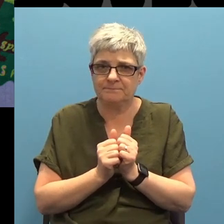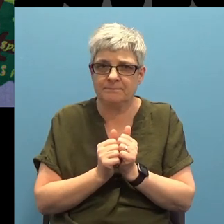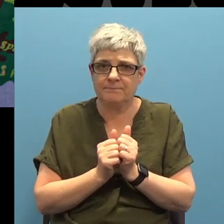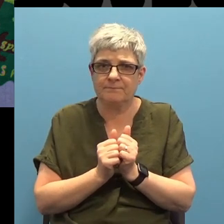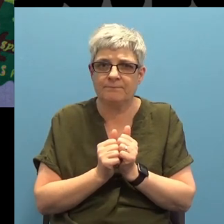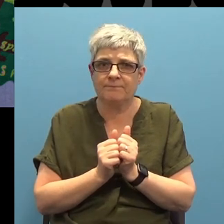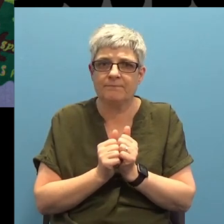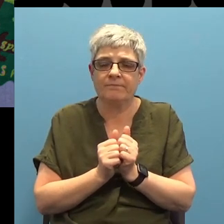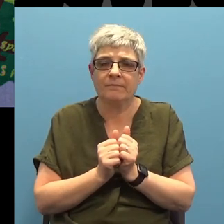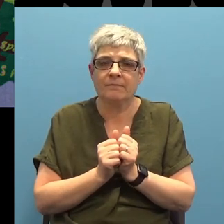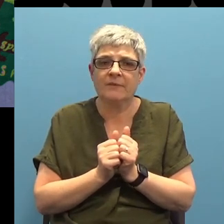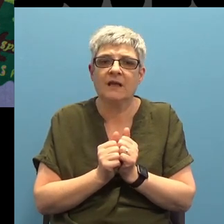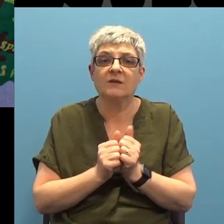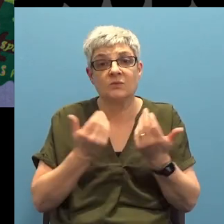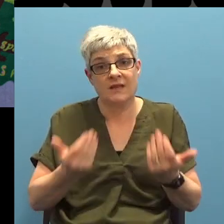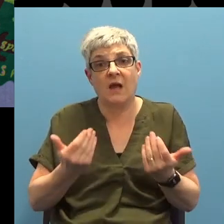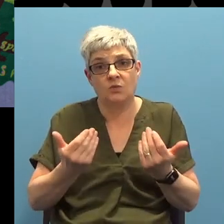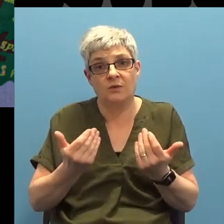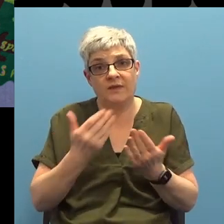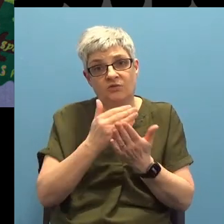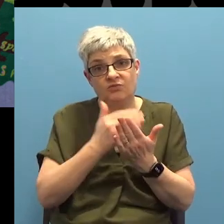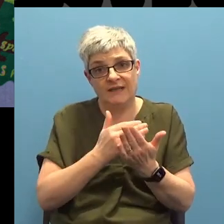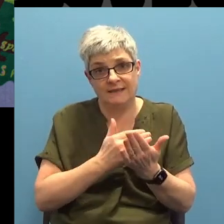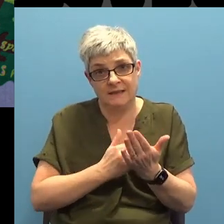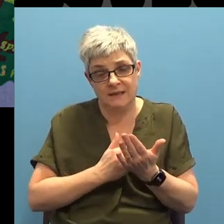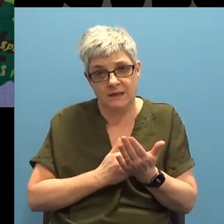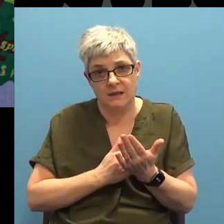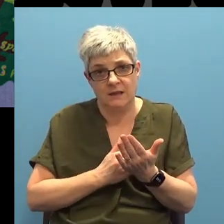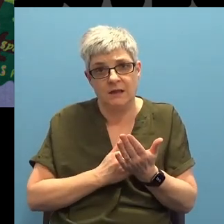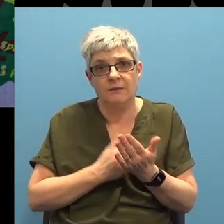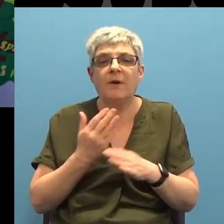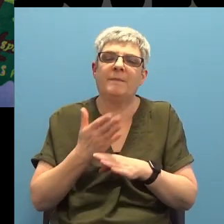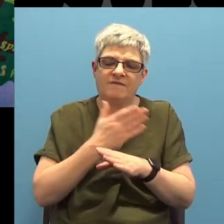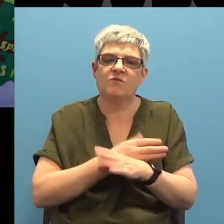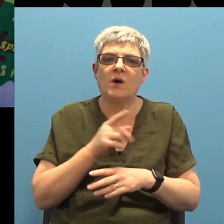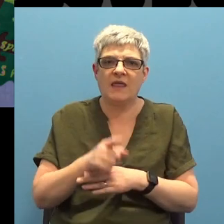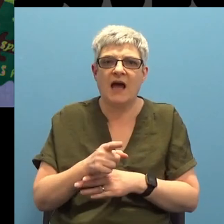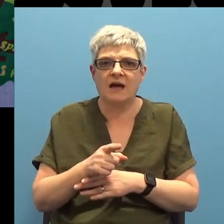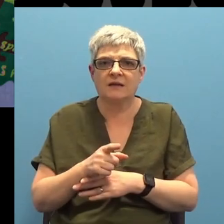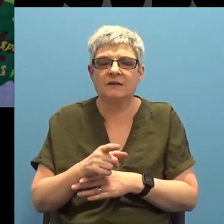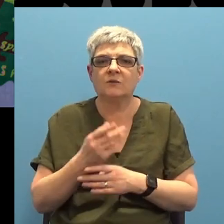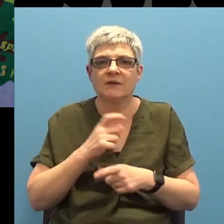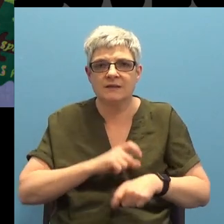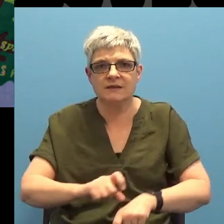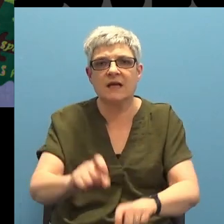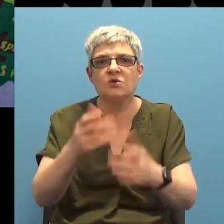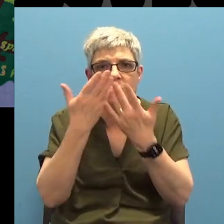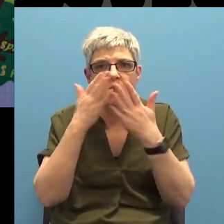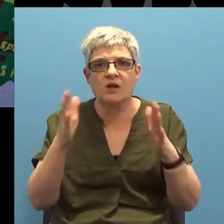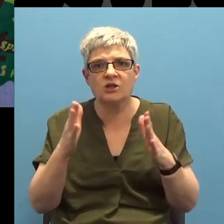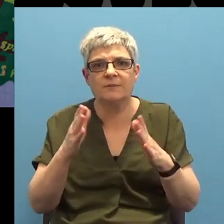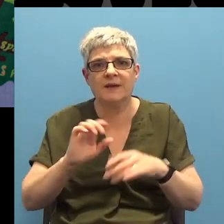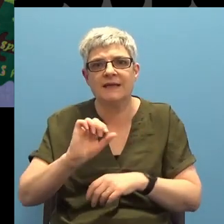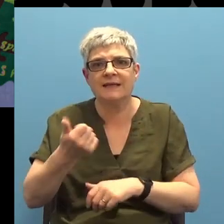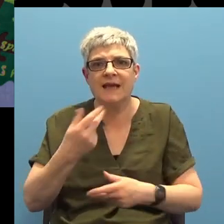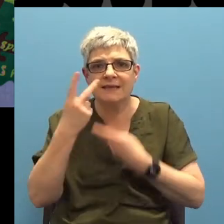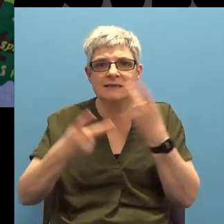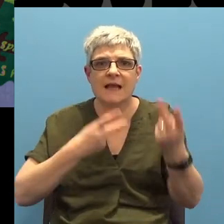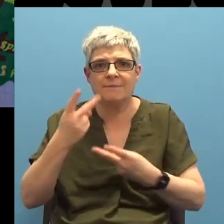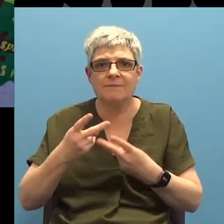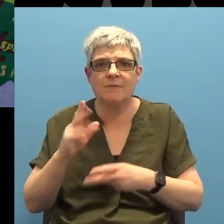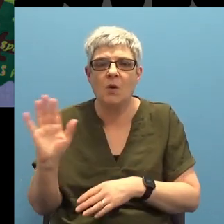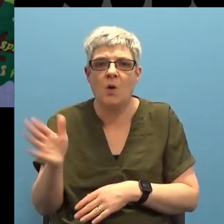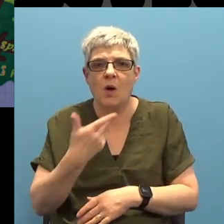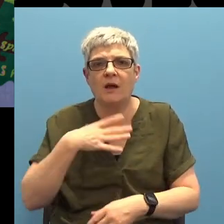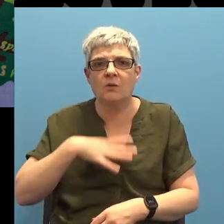We're going to say the Apostles' Creed in a few moments, but before we do, let's continue our worship in our next hymn, All I